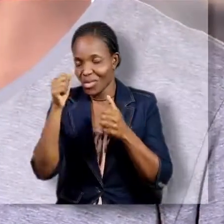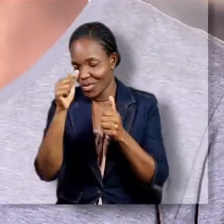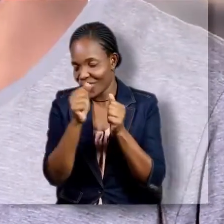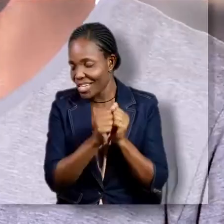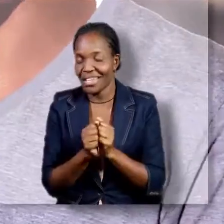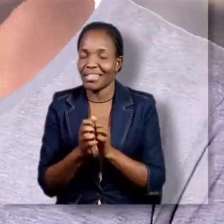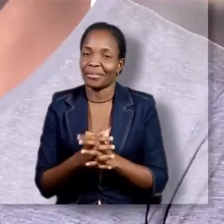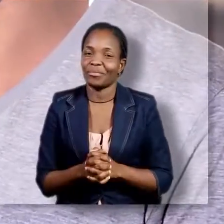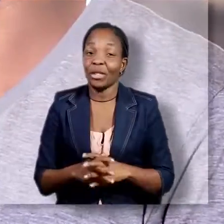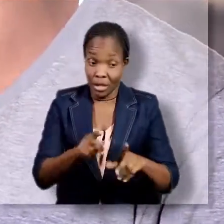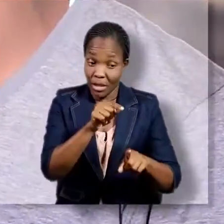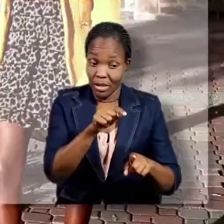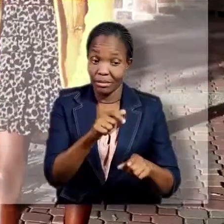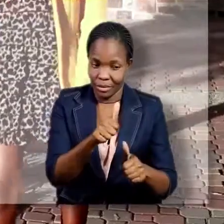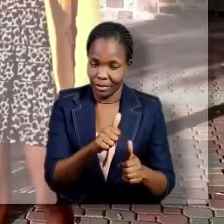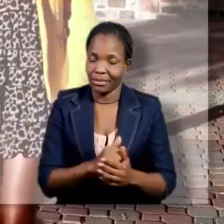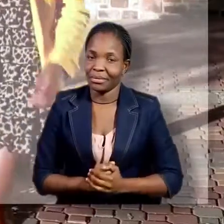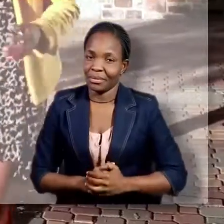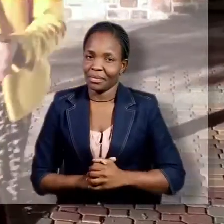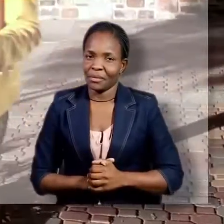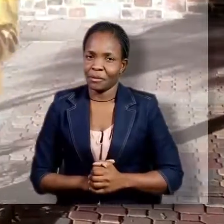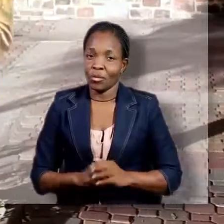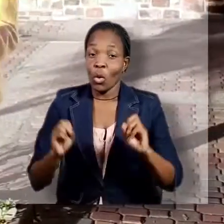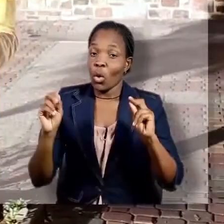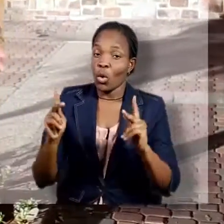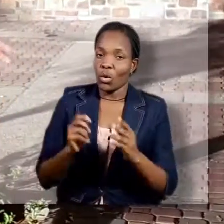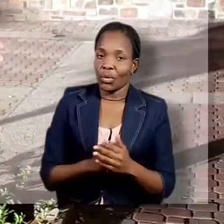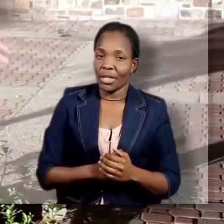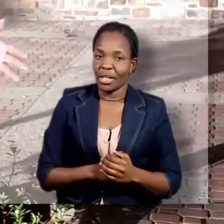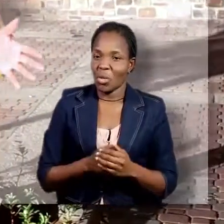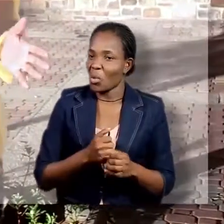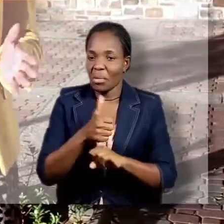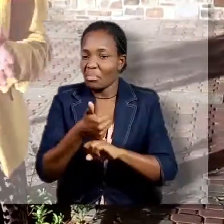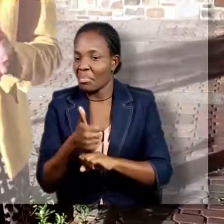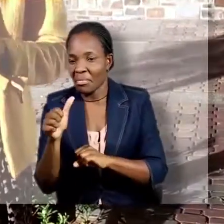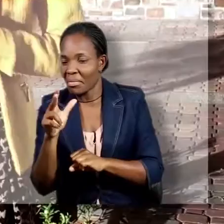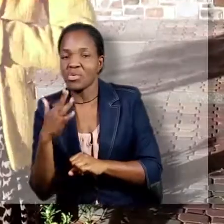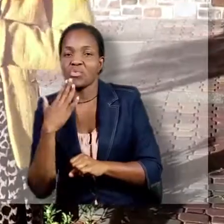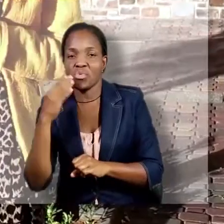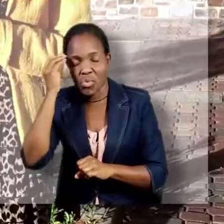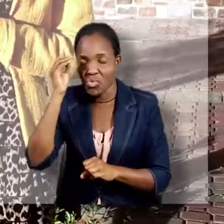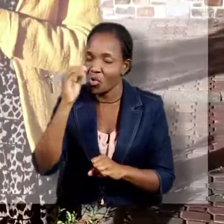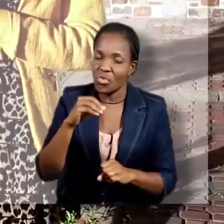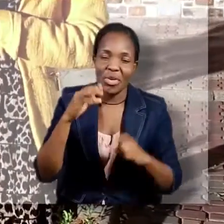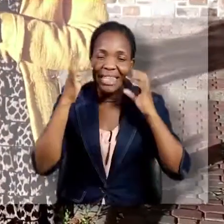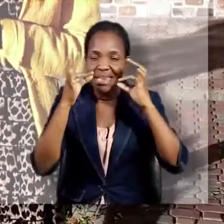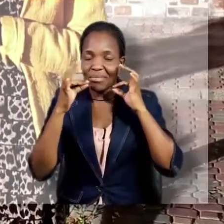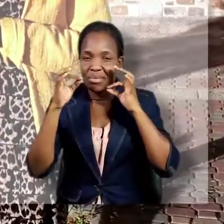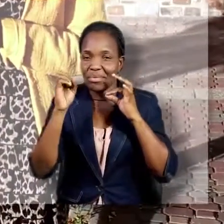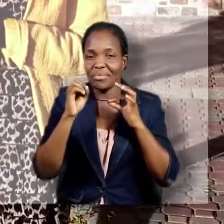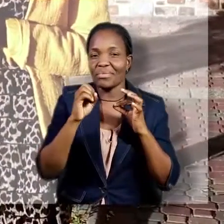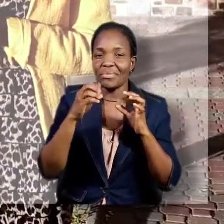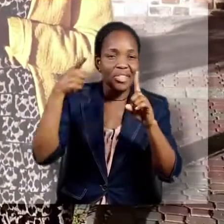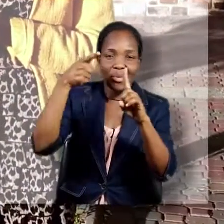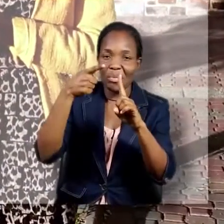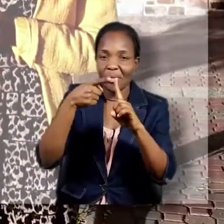Celebrate together. Yeah, there I got you. Well, we will not blame anyone who doesn't know about the song or the objectives